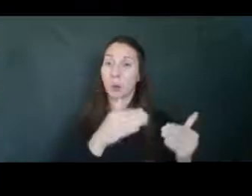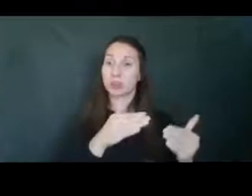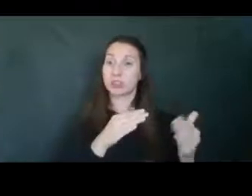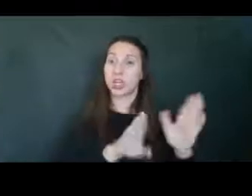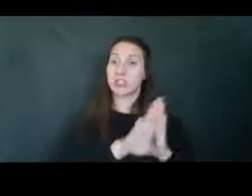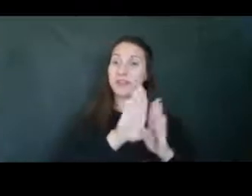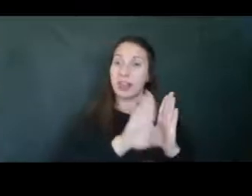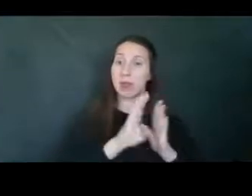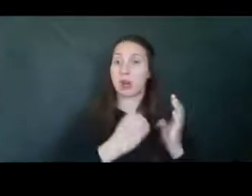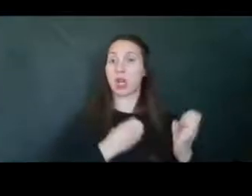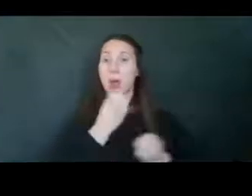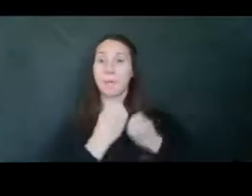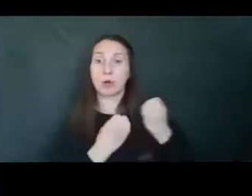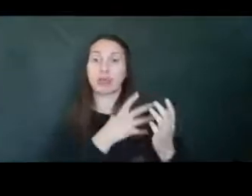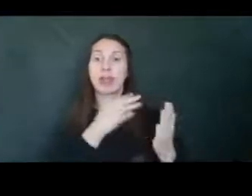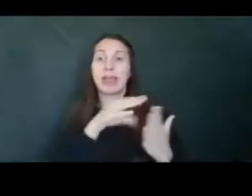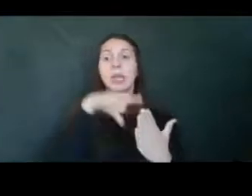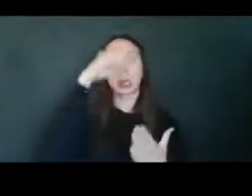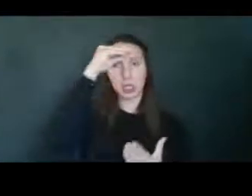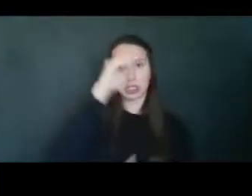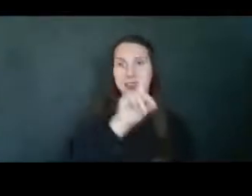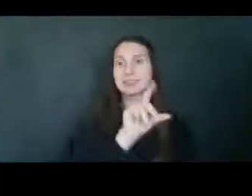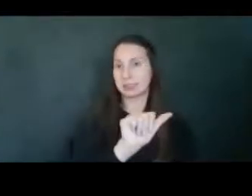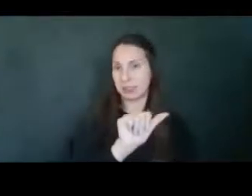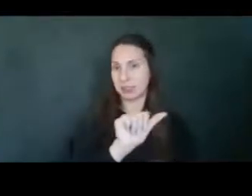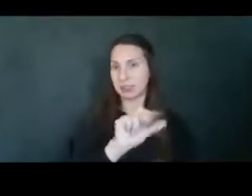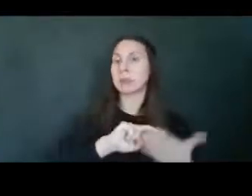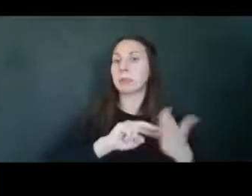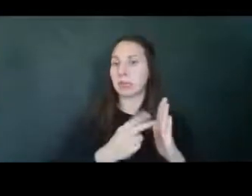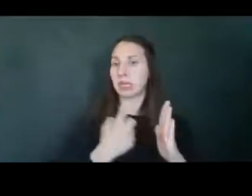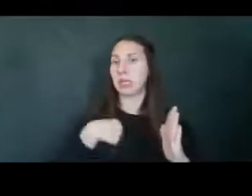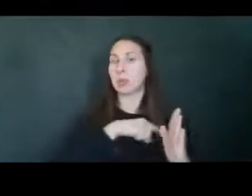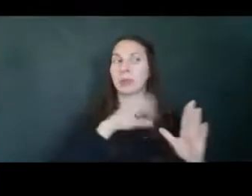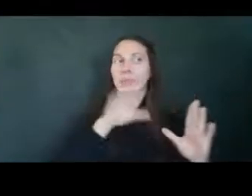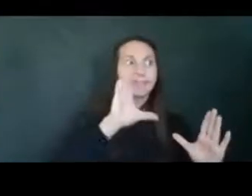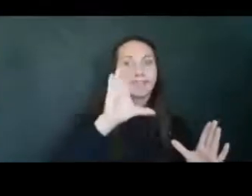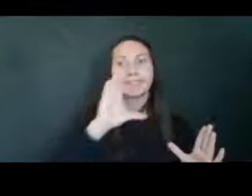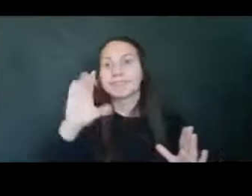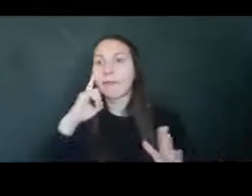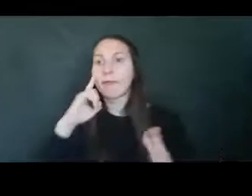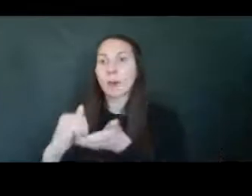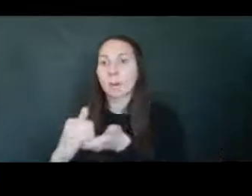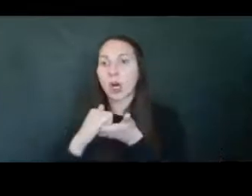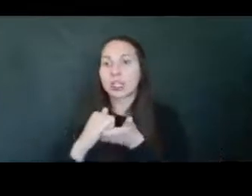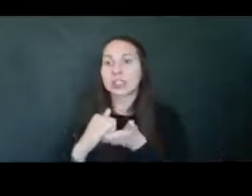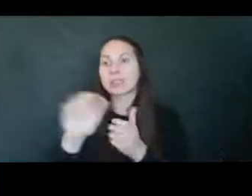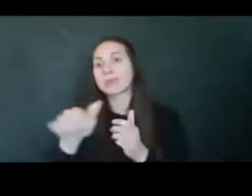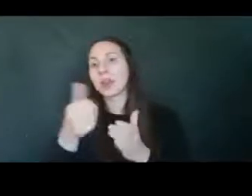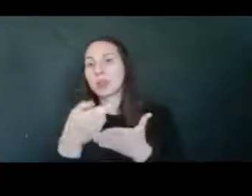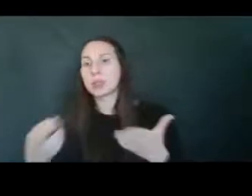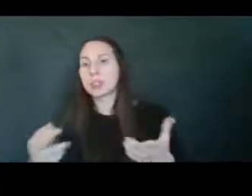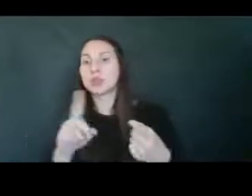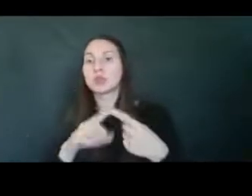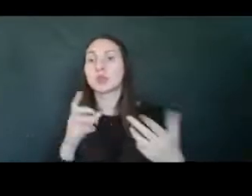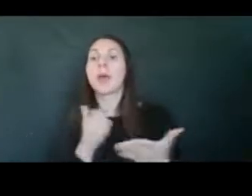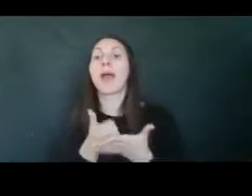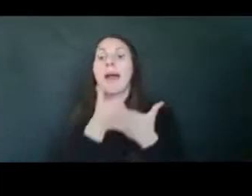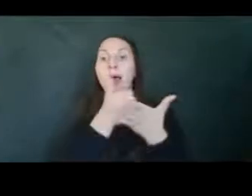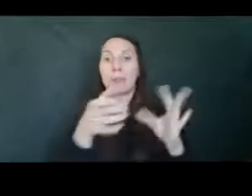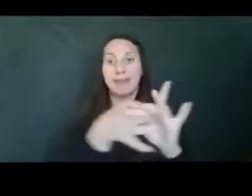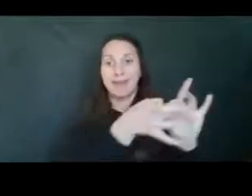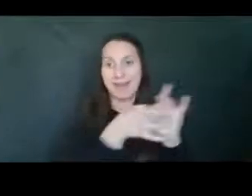disabilities. So we did try to find other resources, other partnerships, to help connect people.